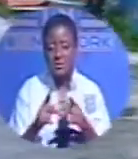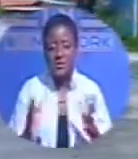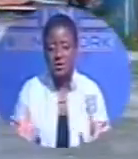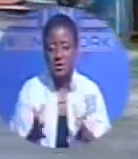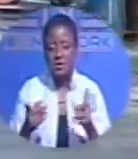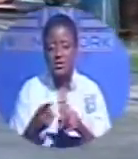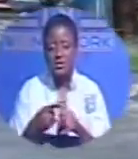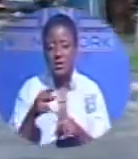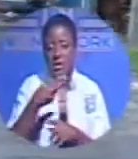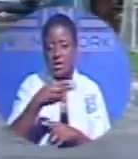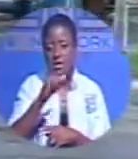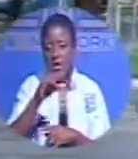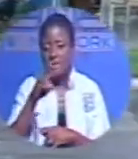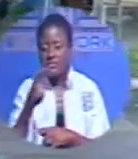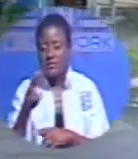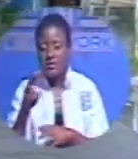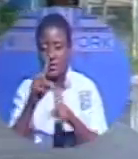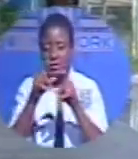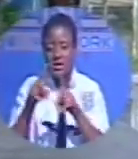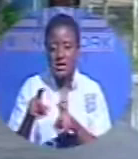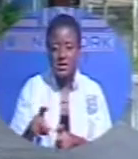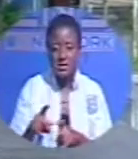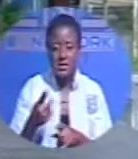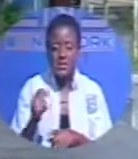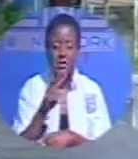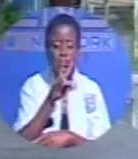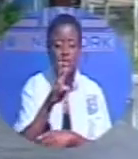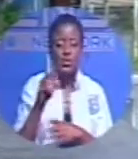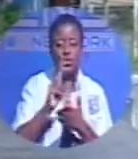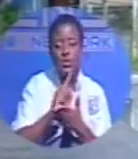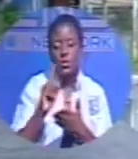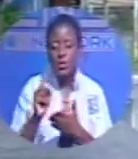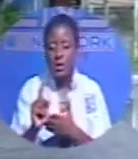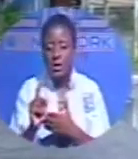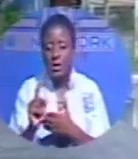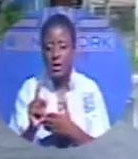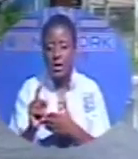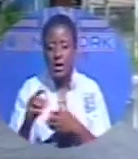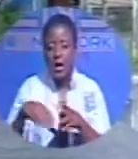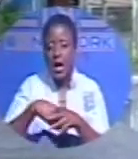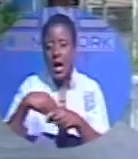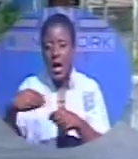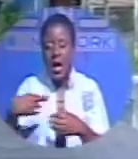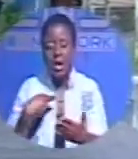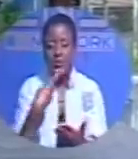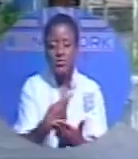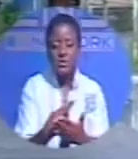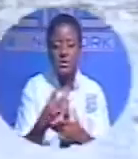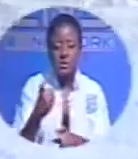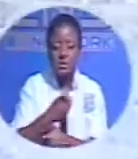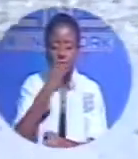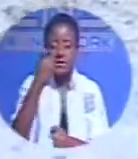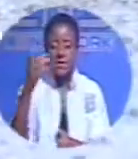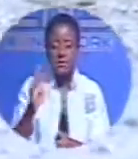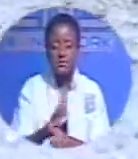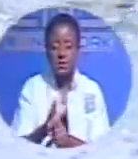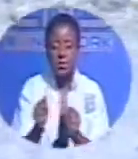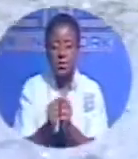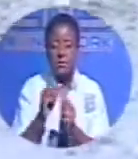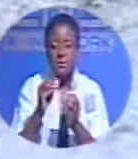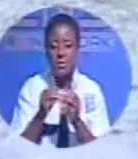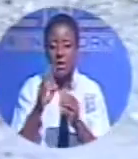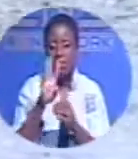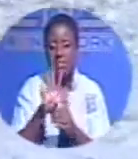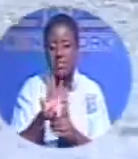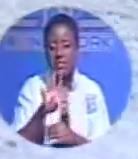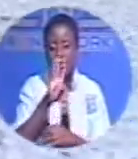Nurse Marjorie Morley noted that the 2-week community outreach was very successful with more than 250 people tested.